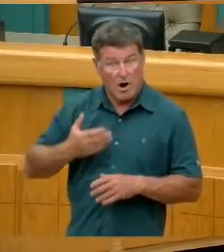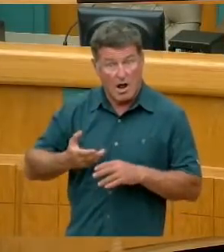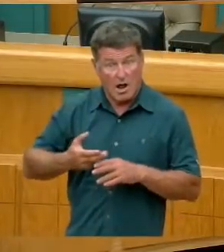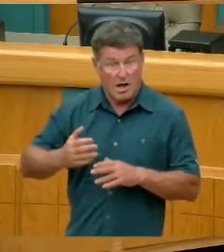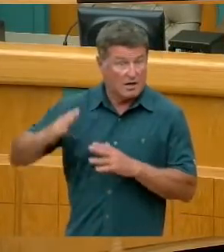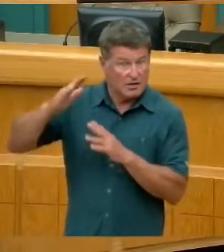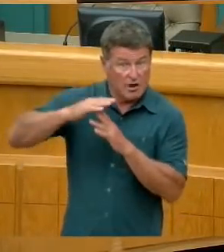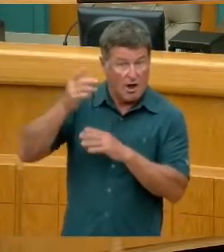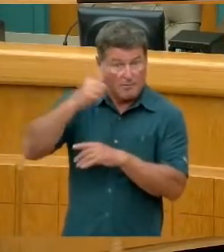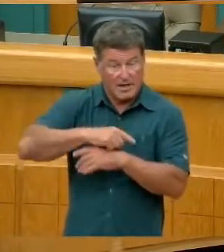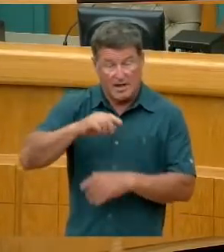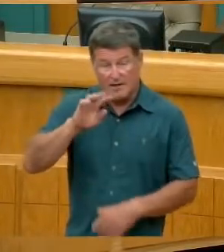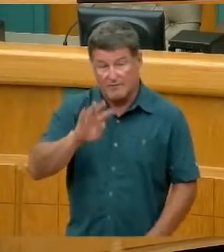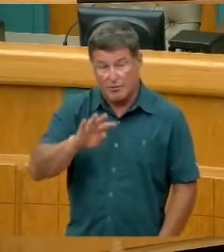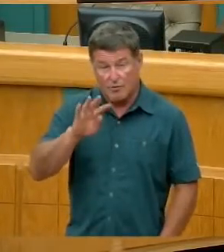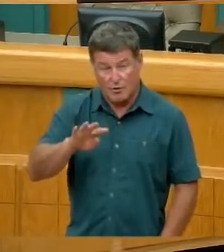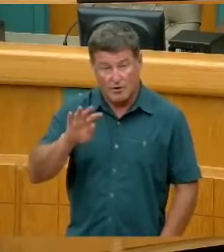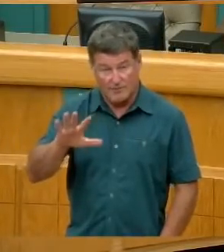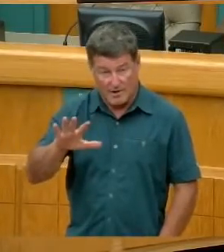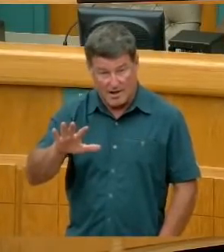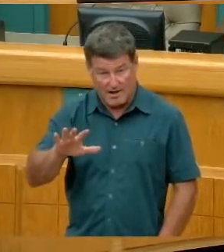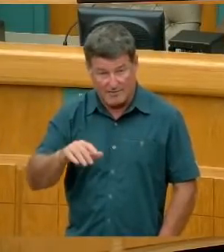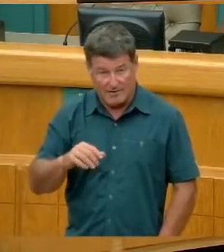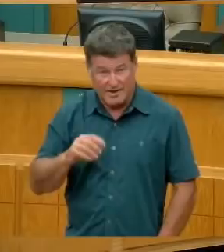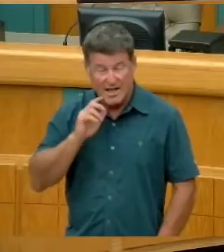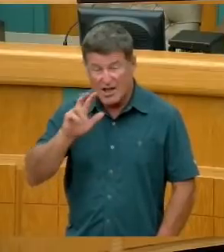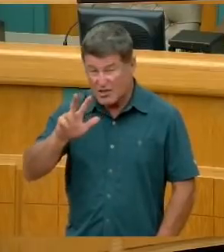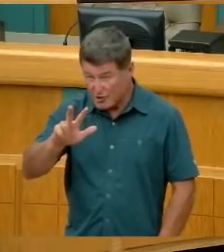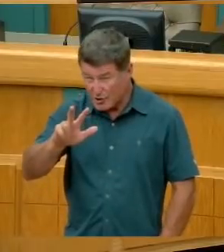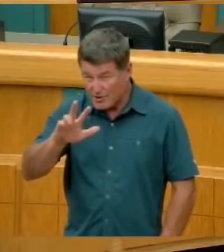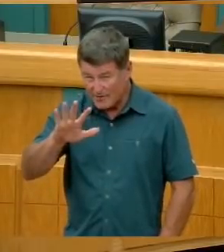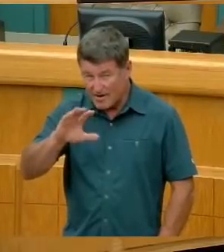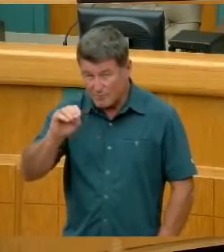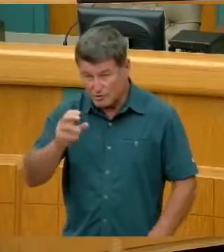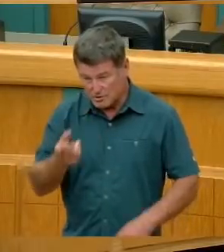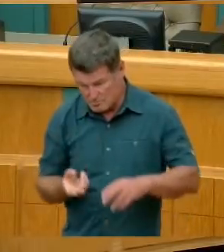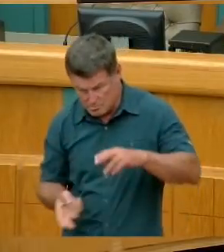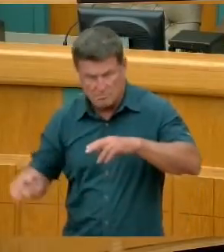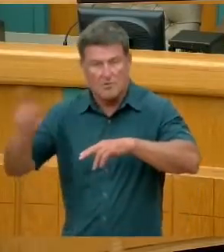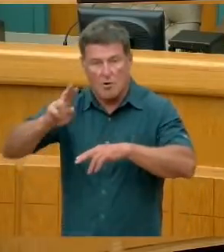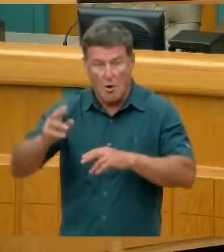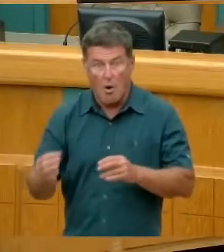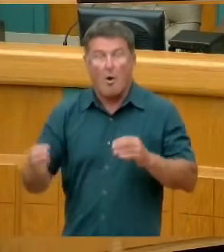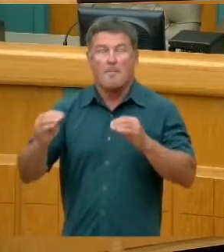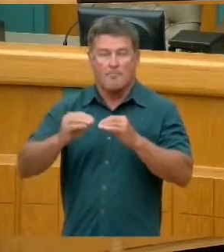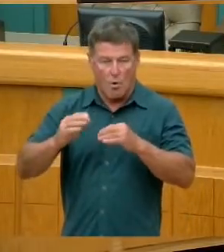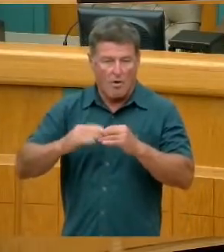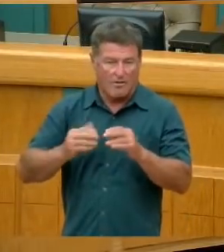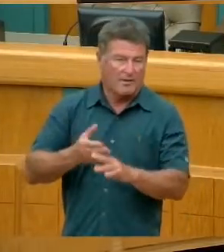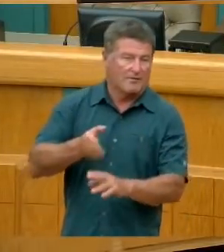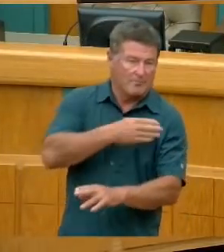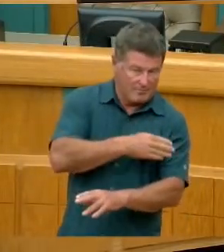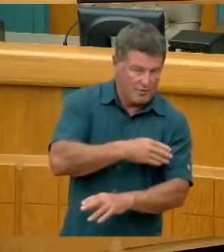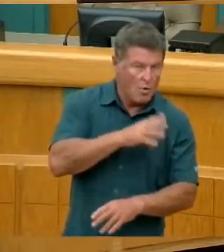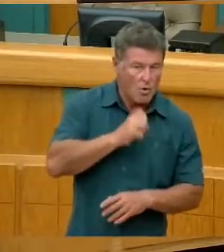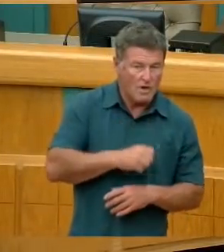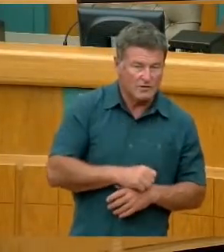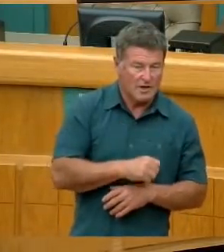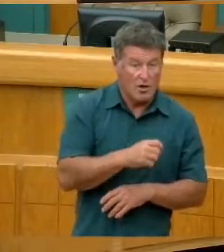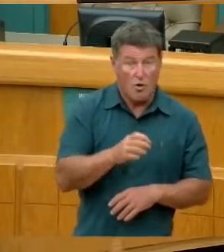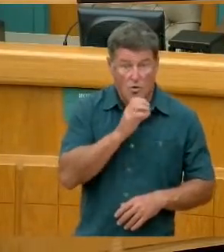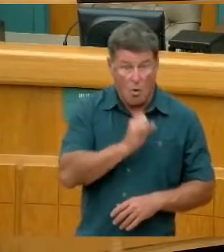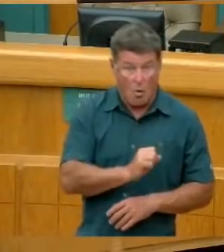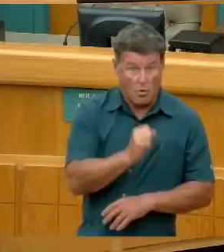our prior highest day of 445. It's about 35% higher than that prior highest day we